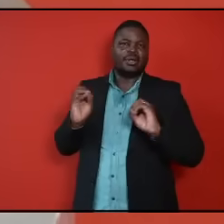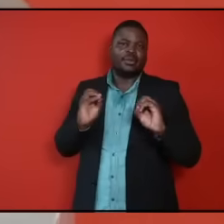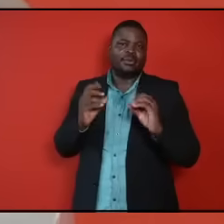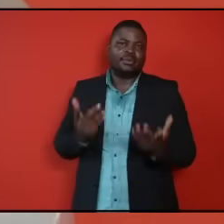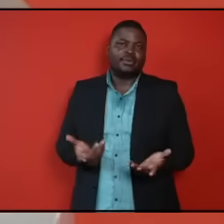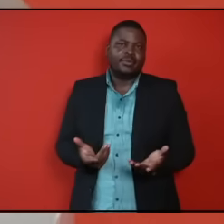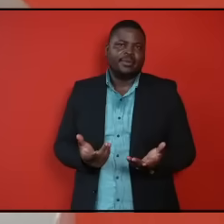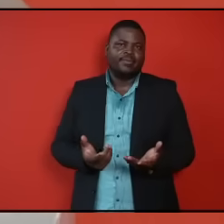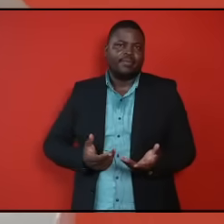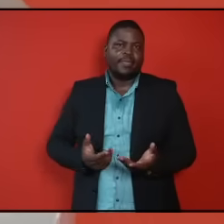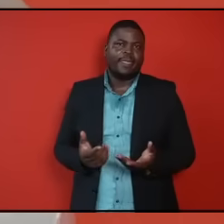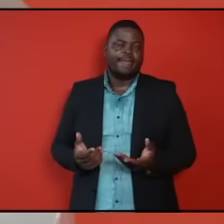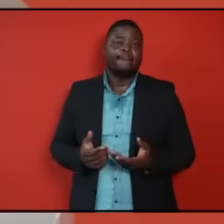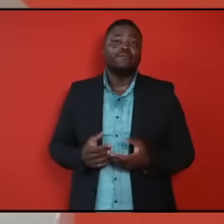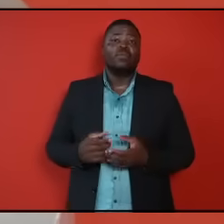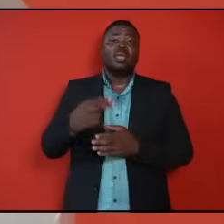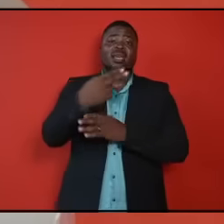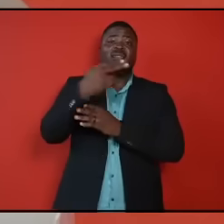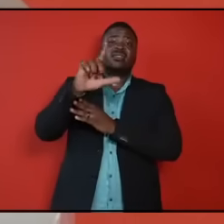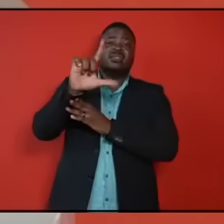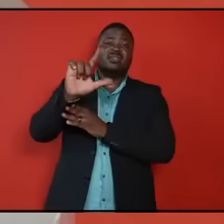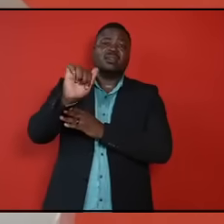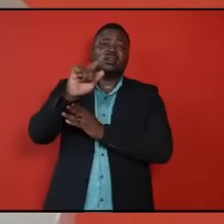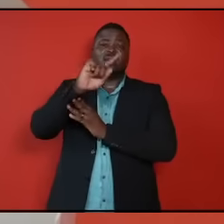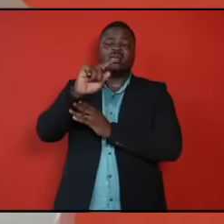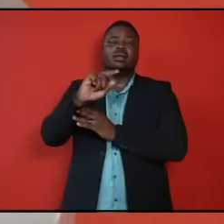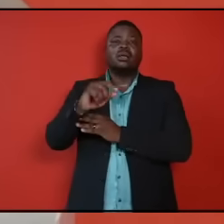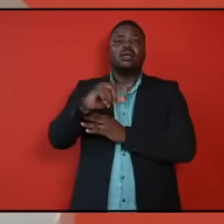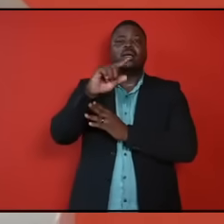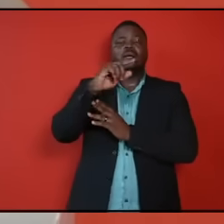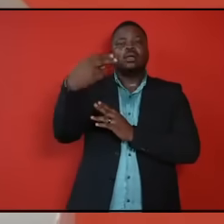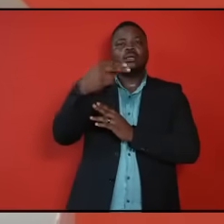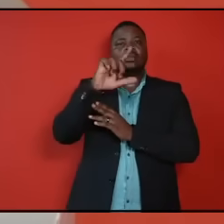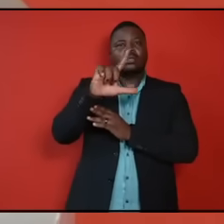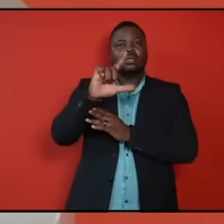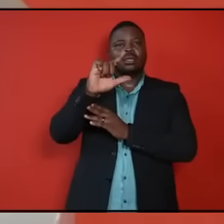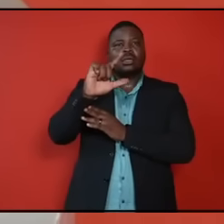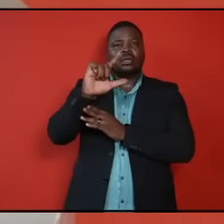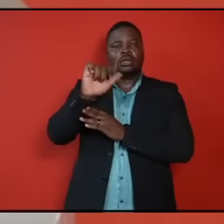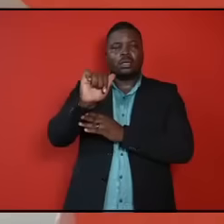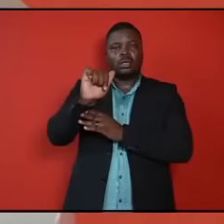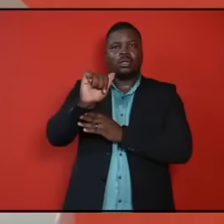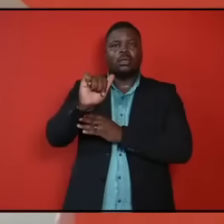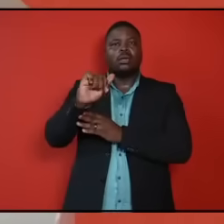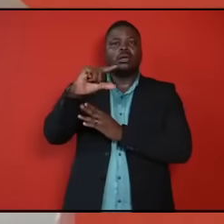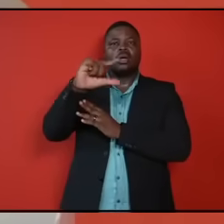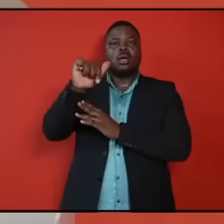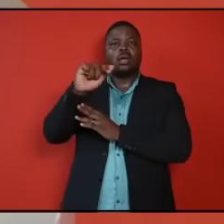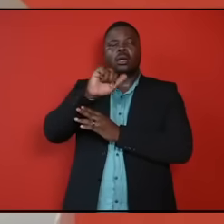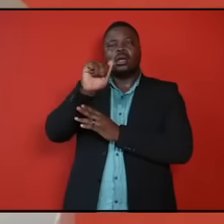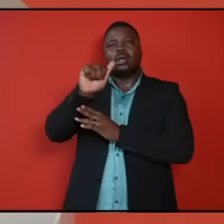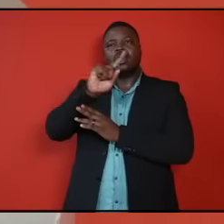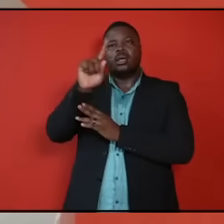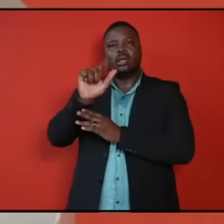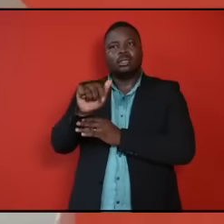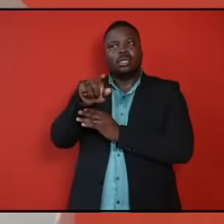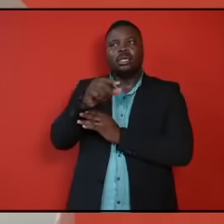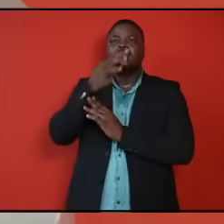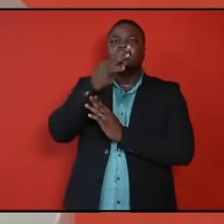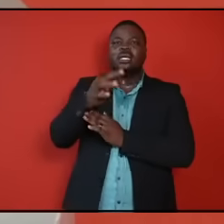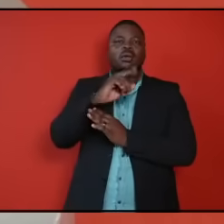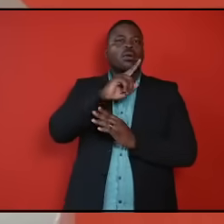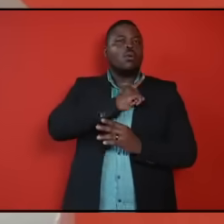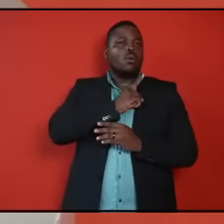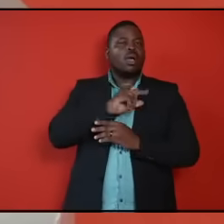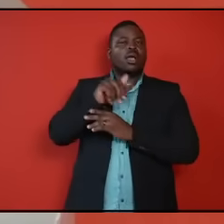One of the arguments Tlhagaza makes is that why did the EFF remove the best speaker